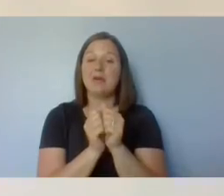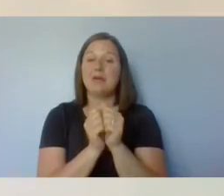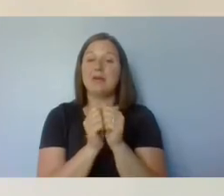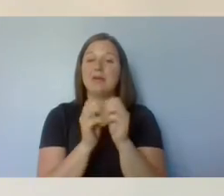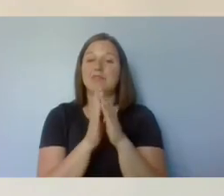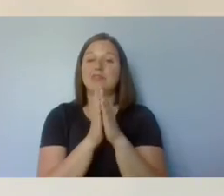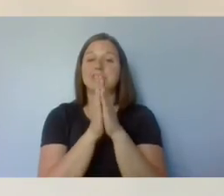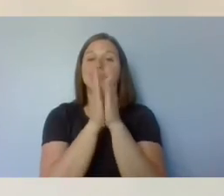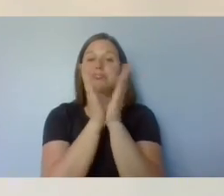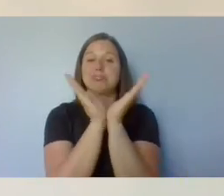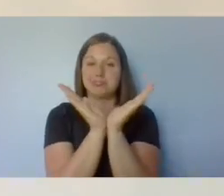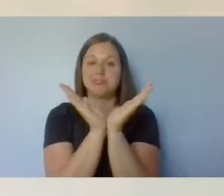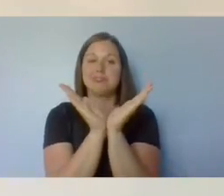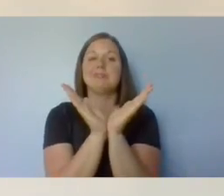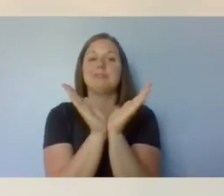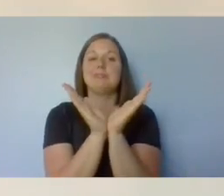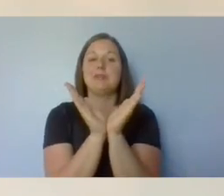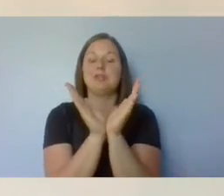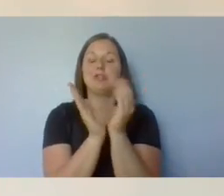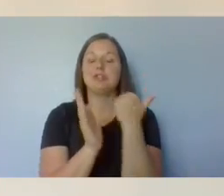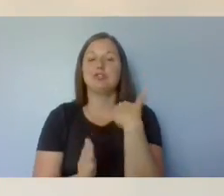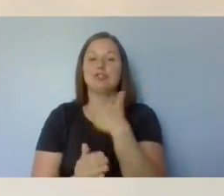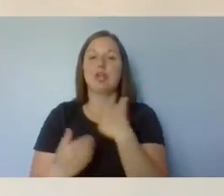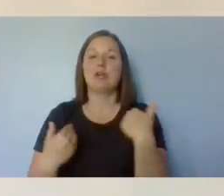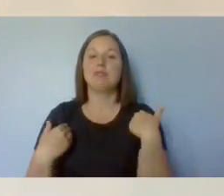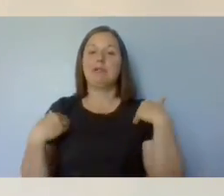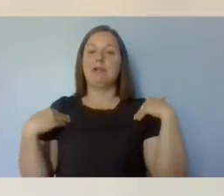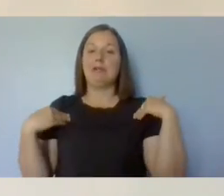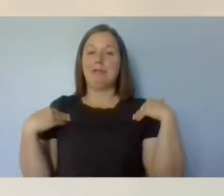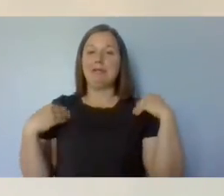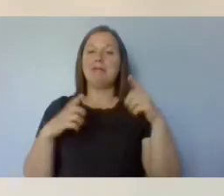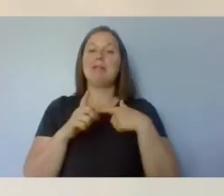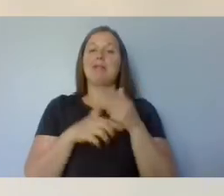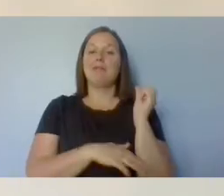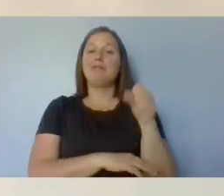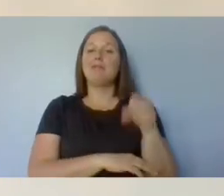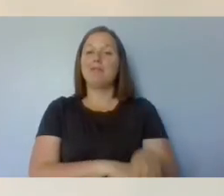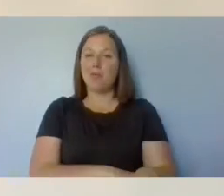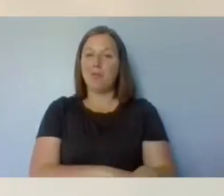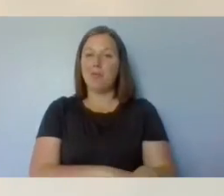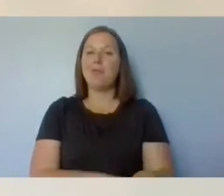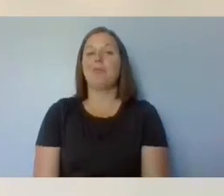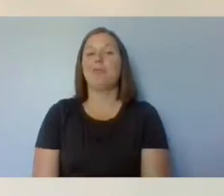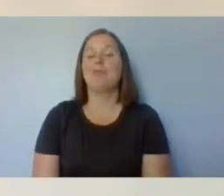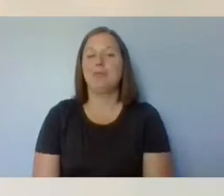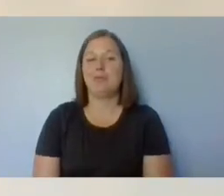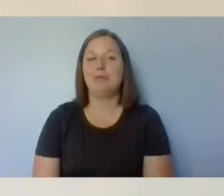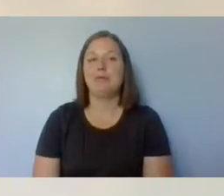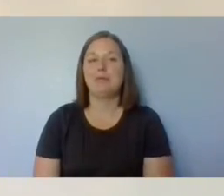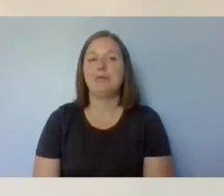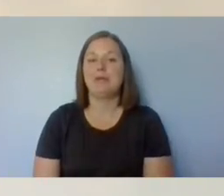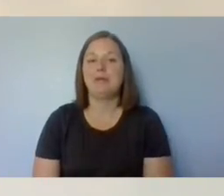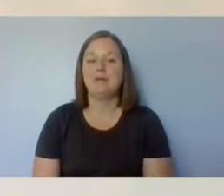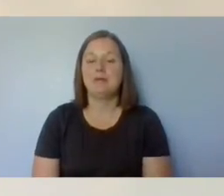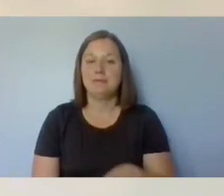wide. Lift your chest and fold towards your toes. Breathe in,